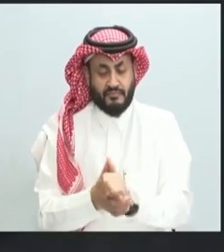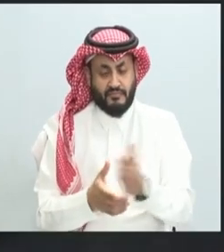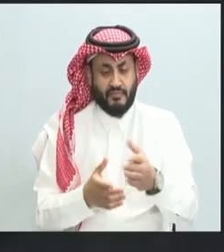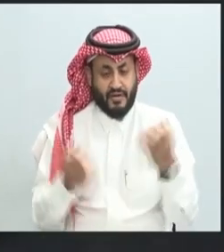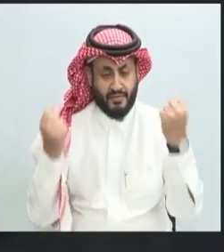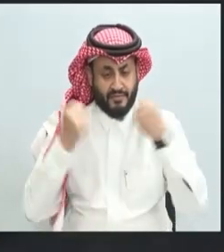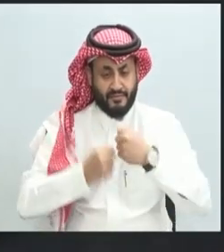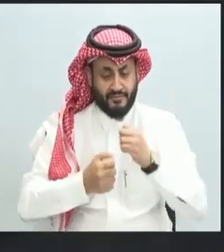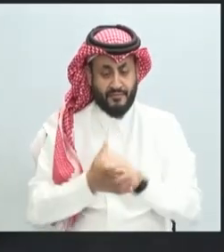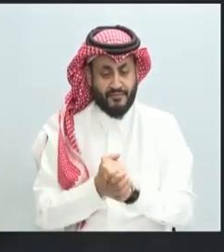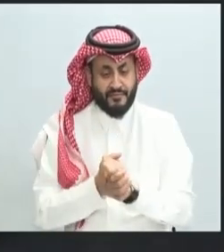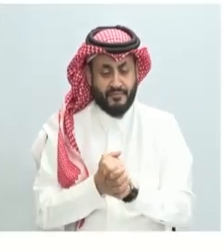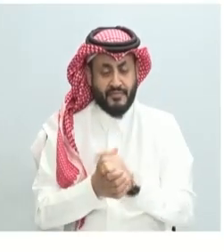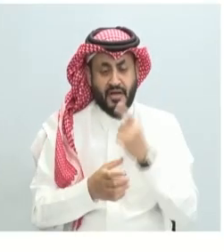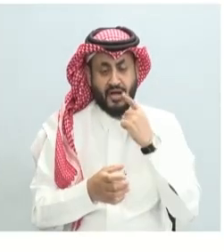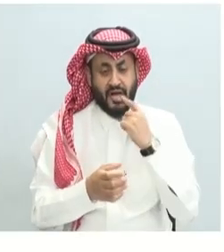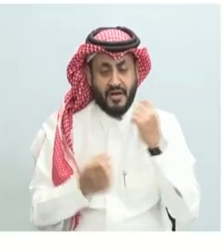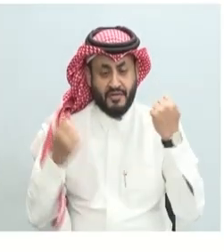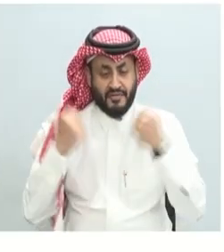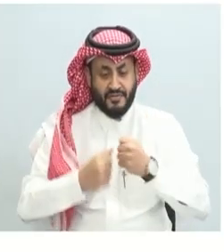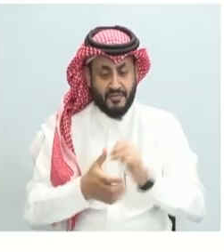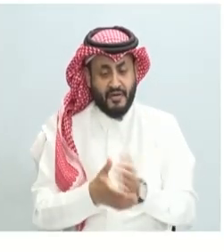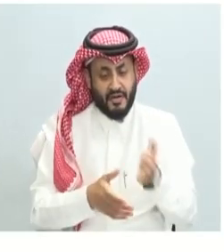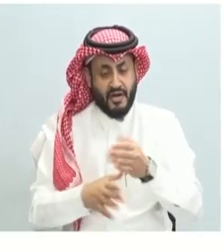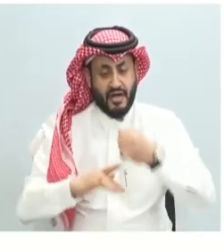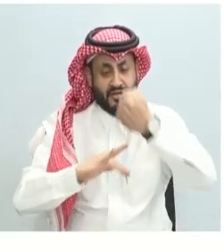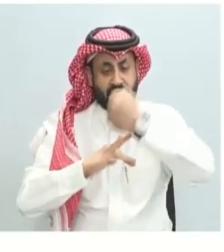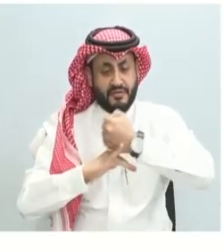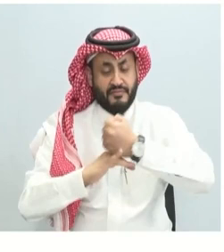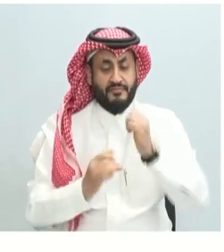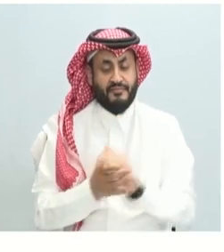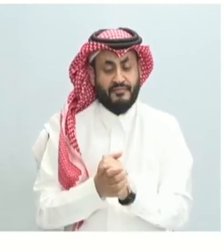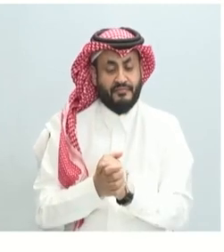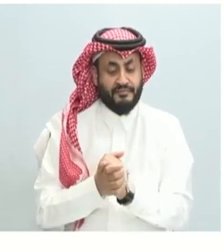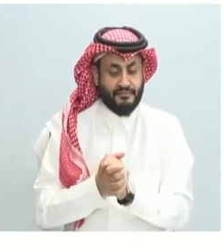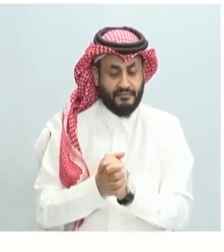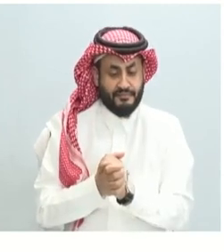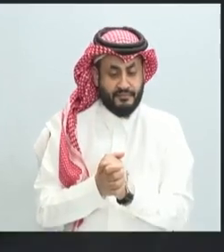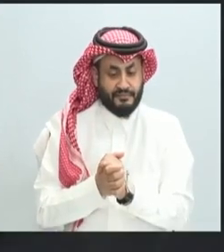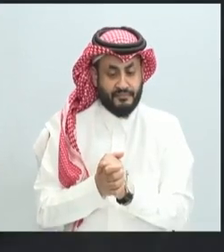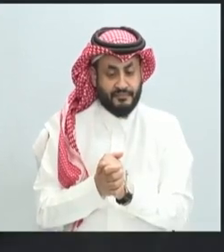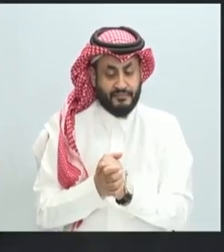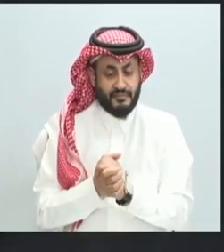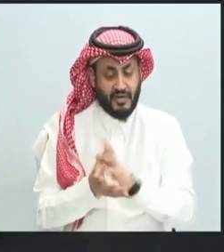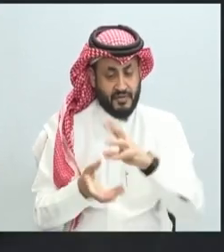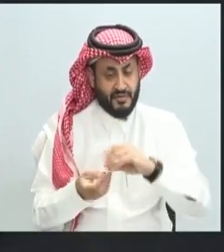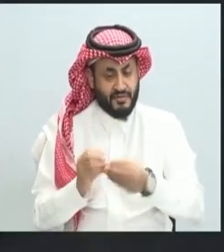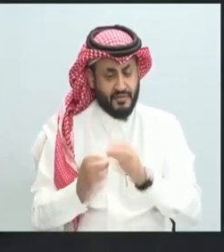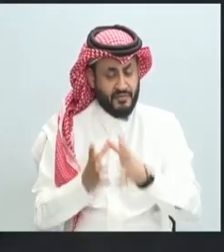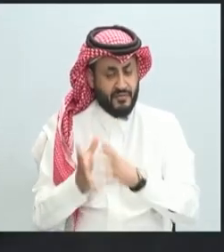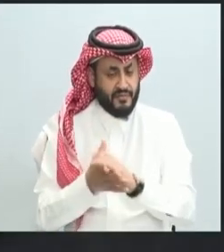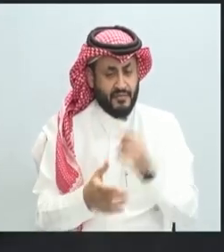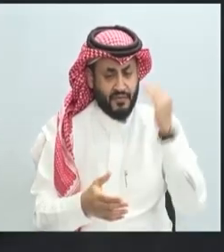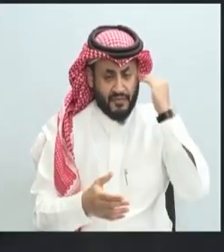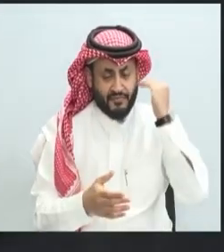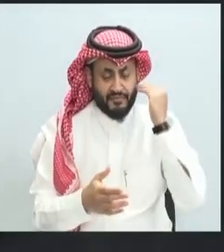is wearing a red jacket and she is sitting. So here we describe this